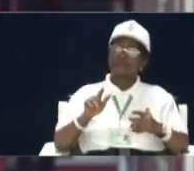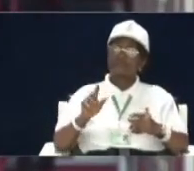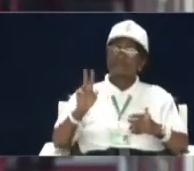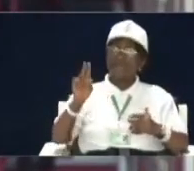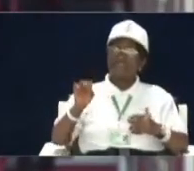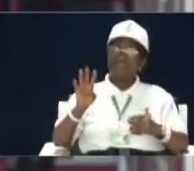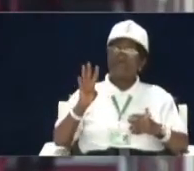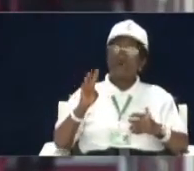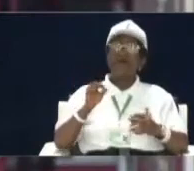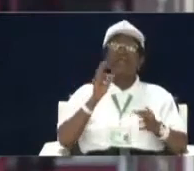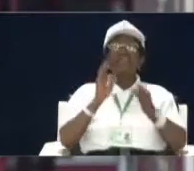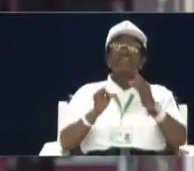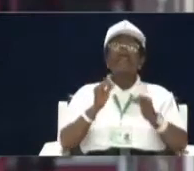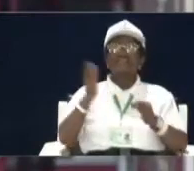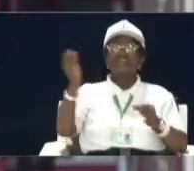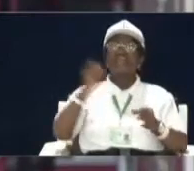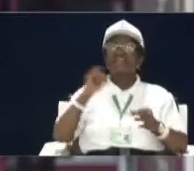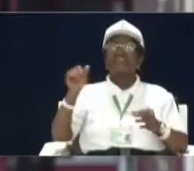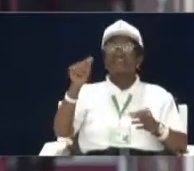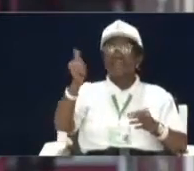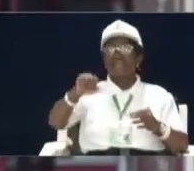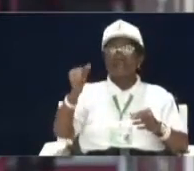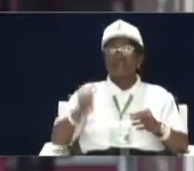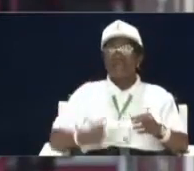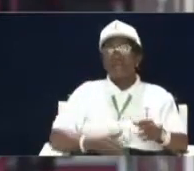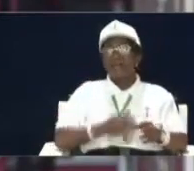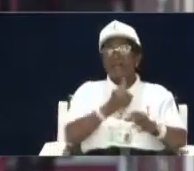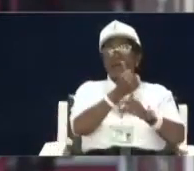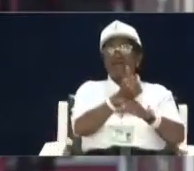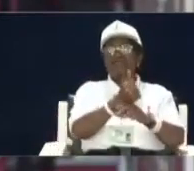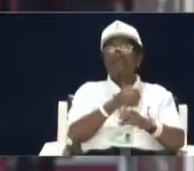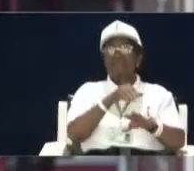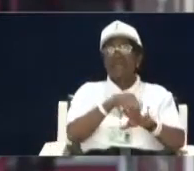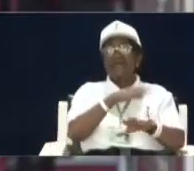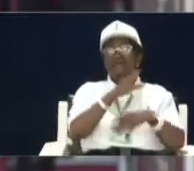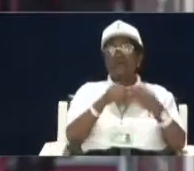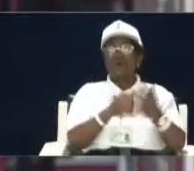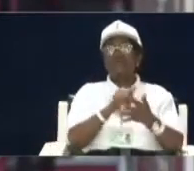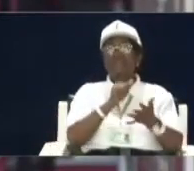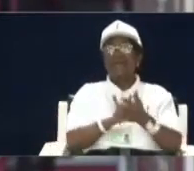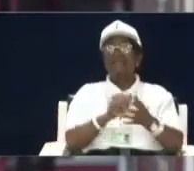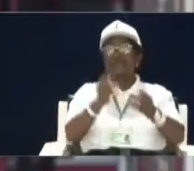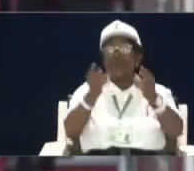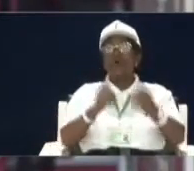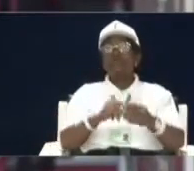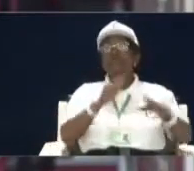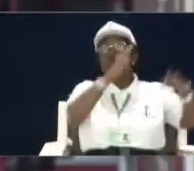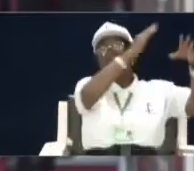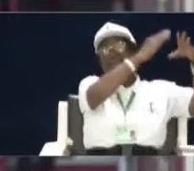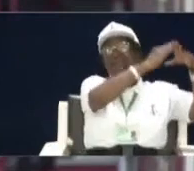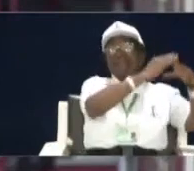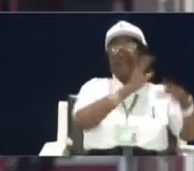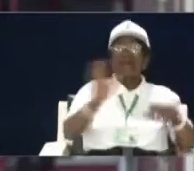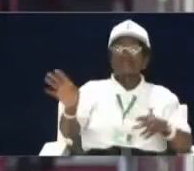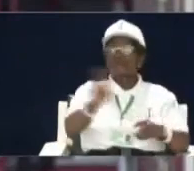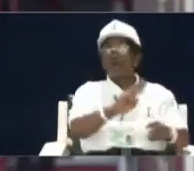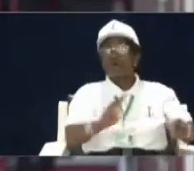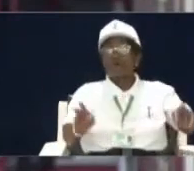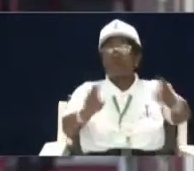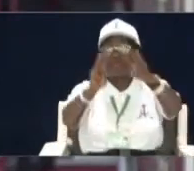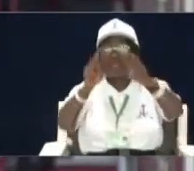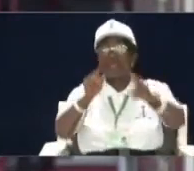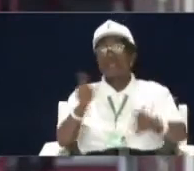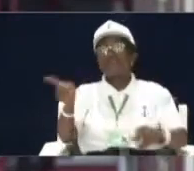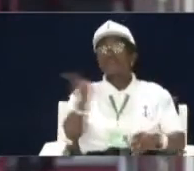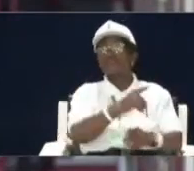24, if there's any mountain at all that wants to block your way, you just command it and it will jump into the